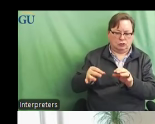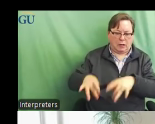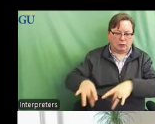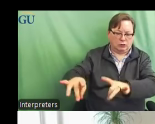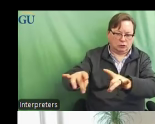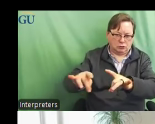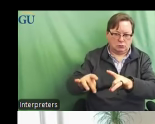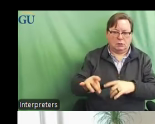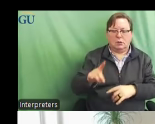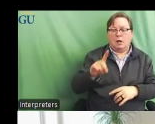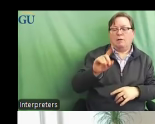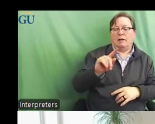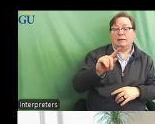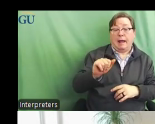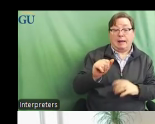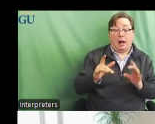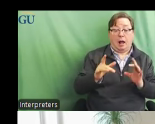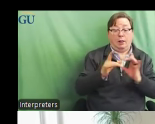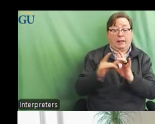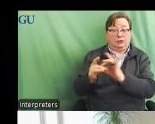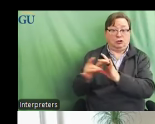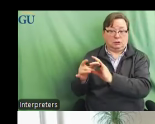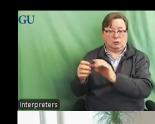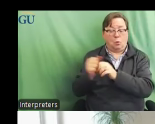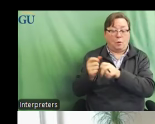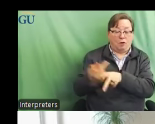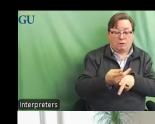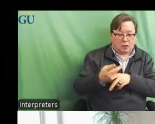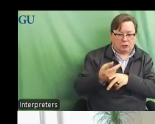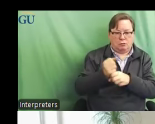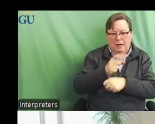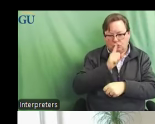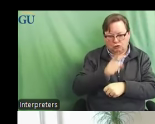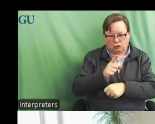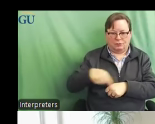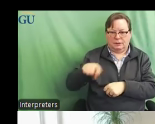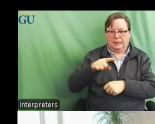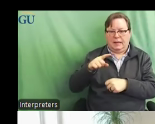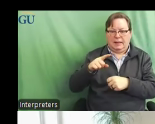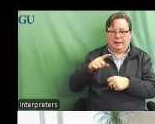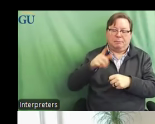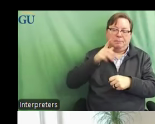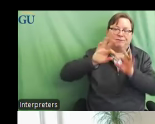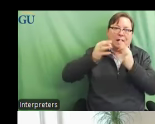with oversight help to maintain that they're not lost in that kind of data